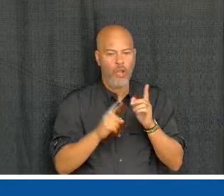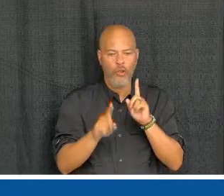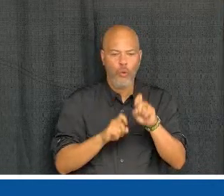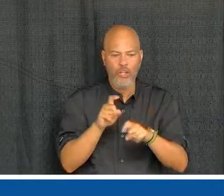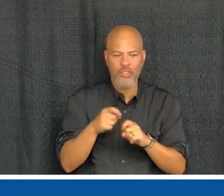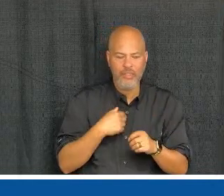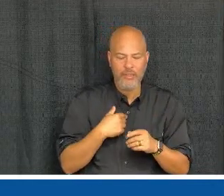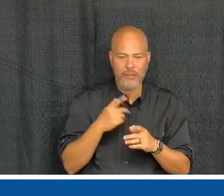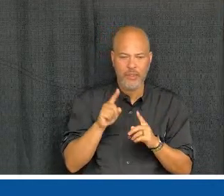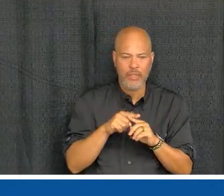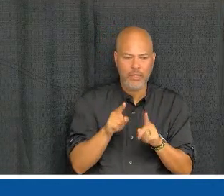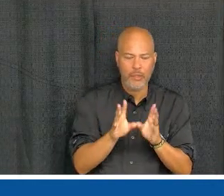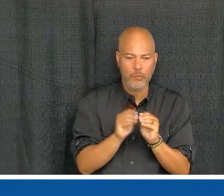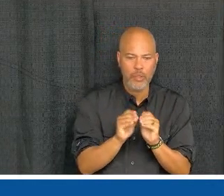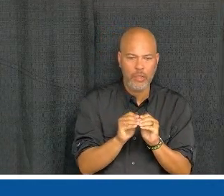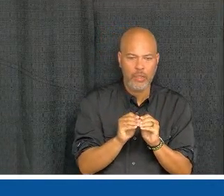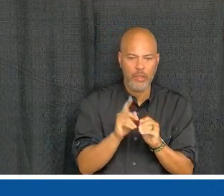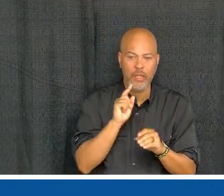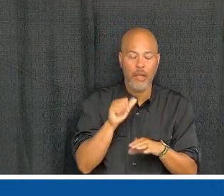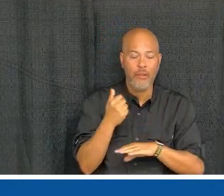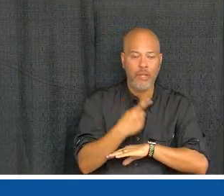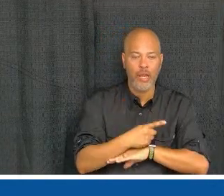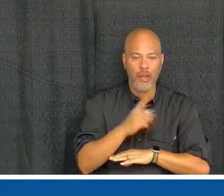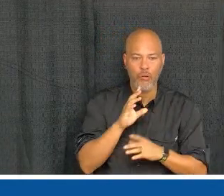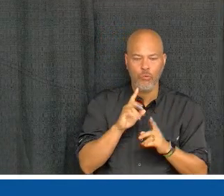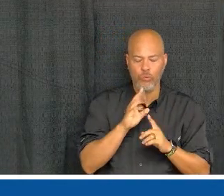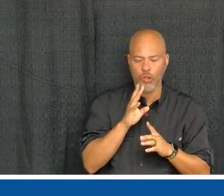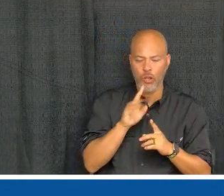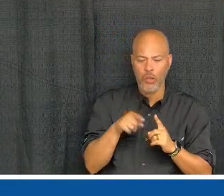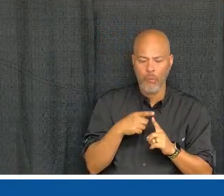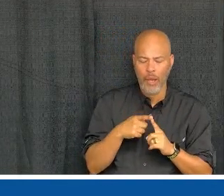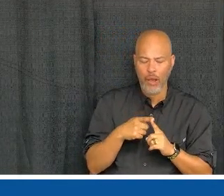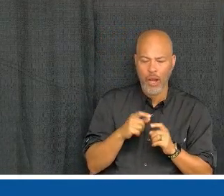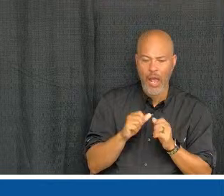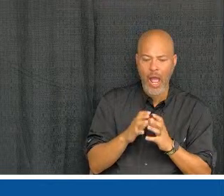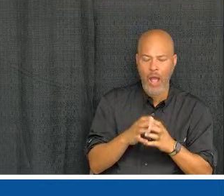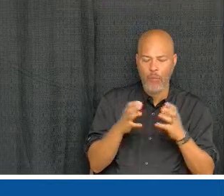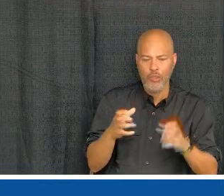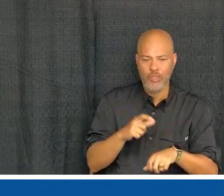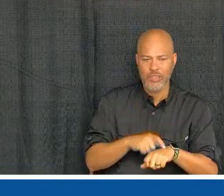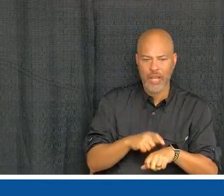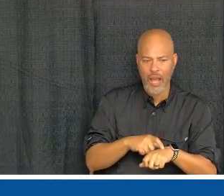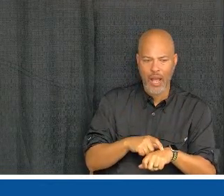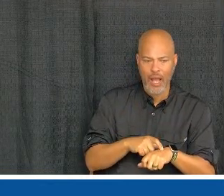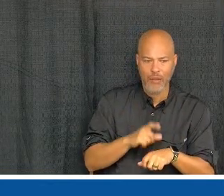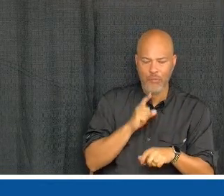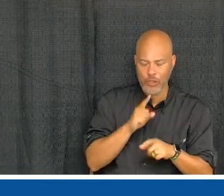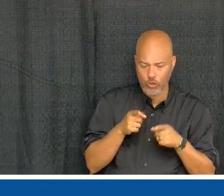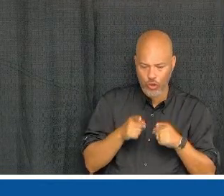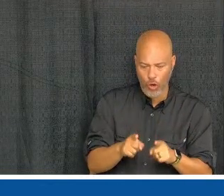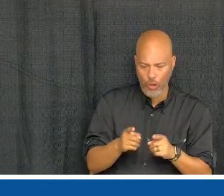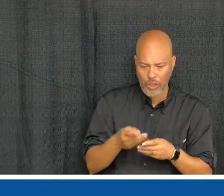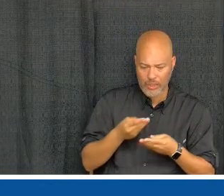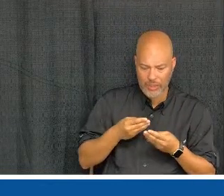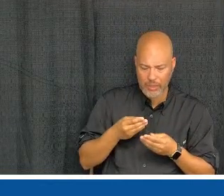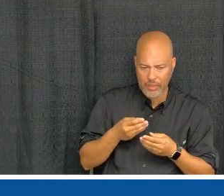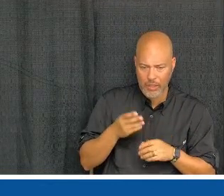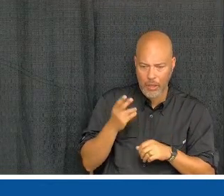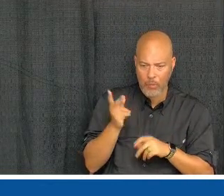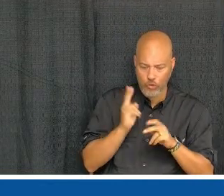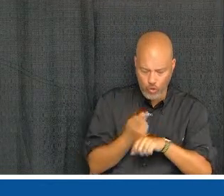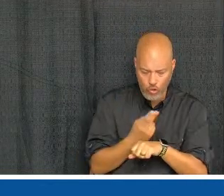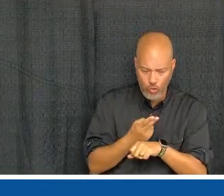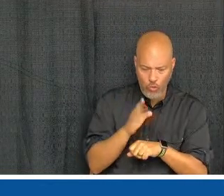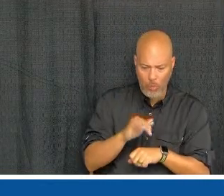asked you in the meeting the other day was in reference to how much time is currently spent by the Regional